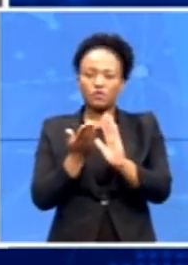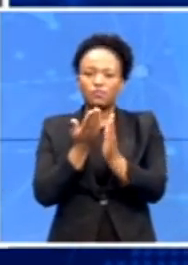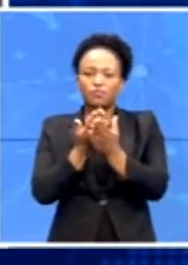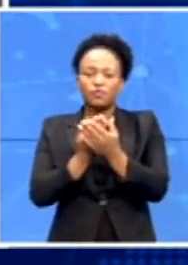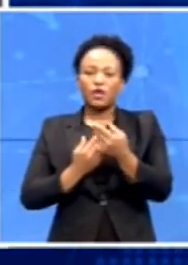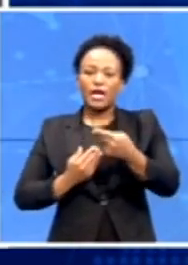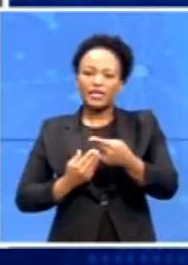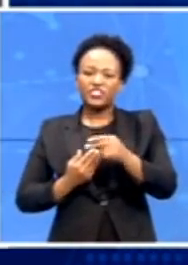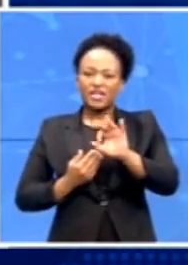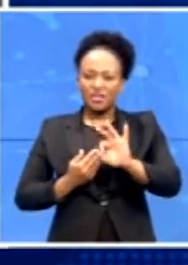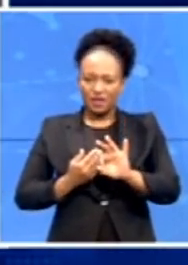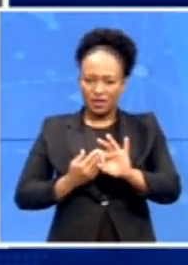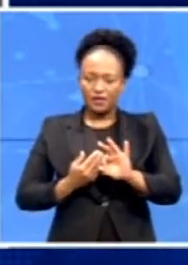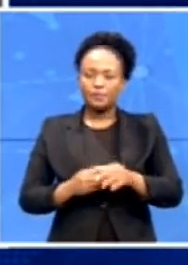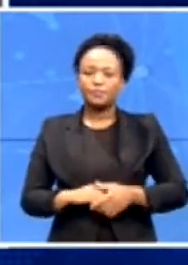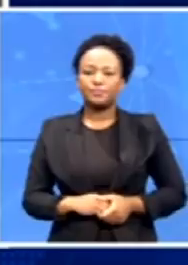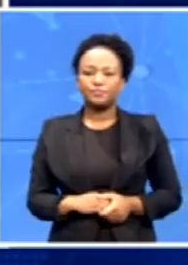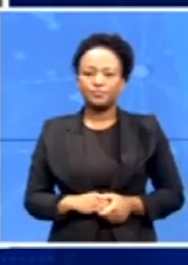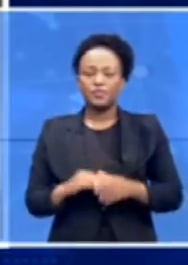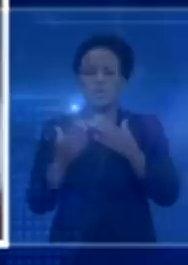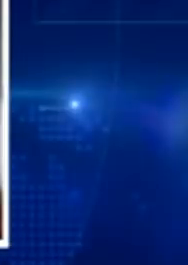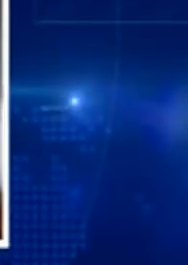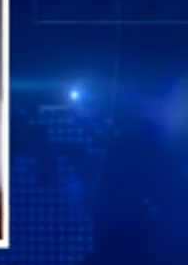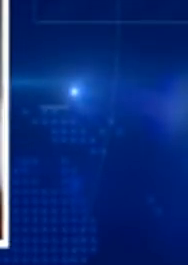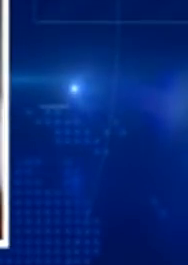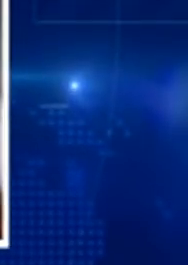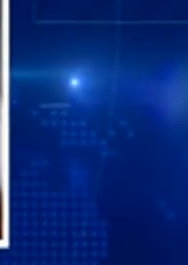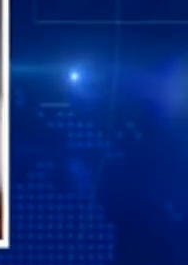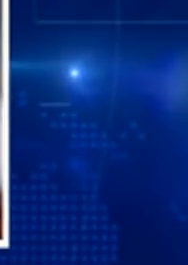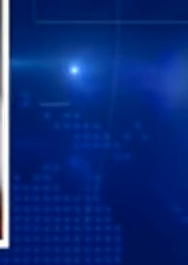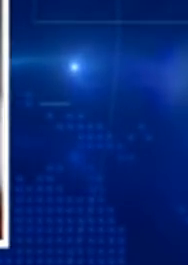much. May it please the court, my lady.